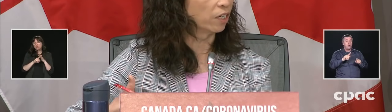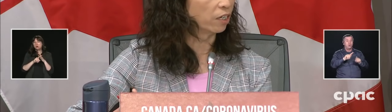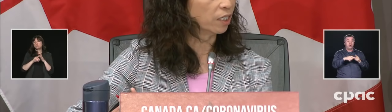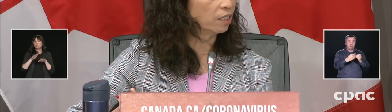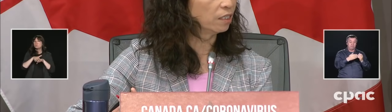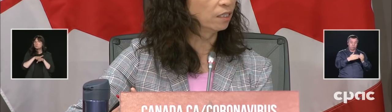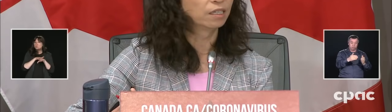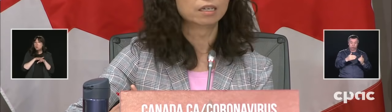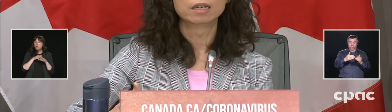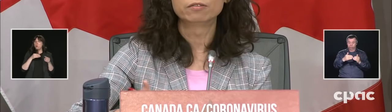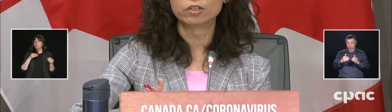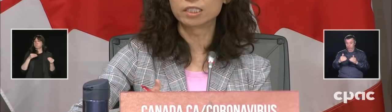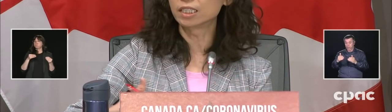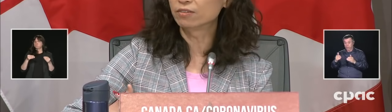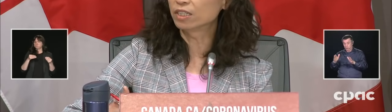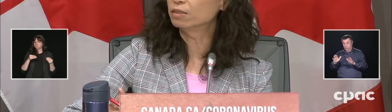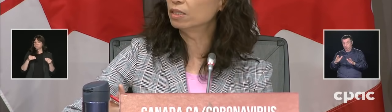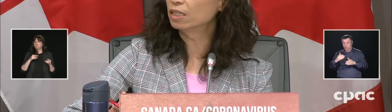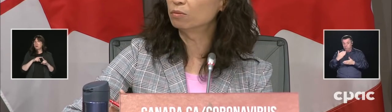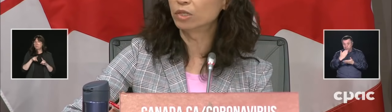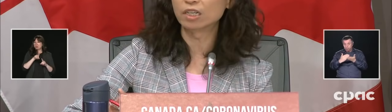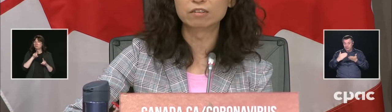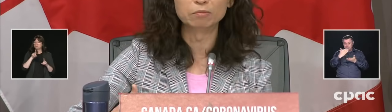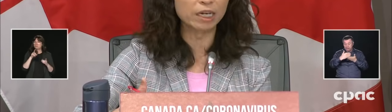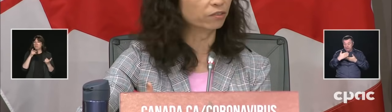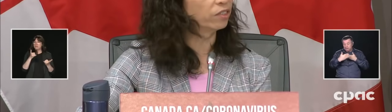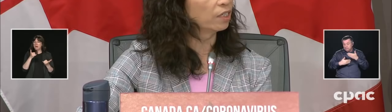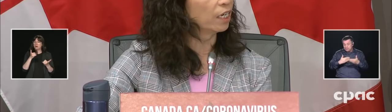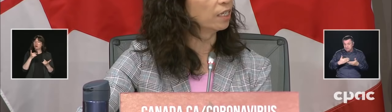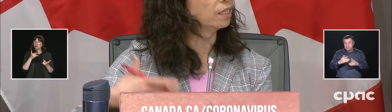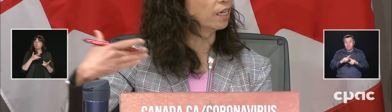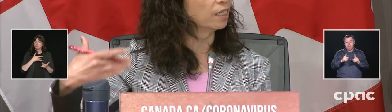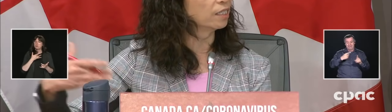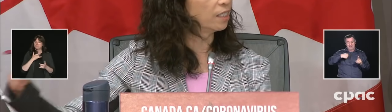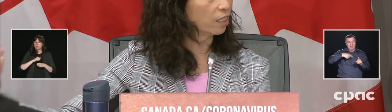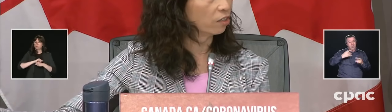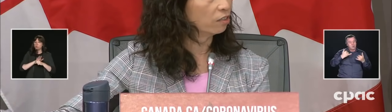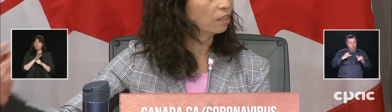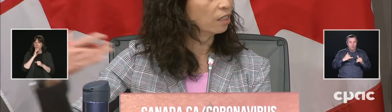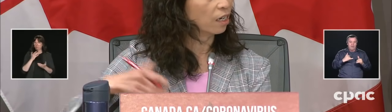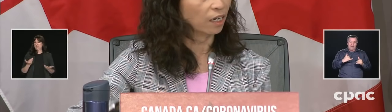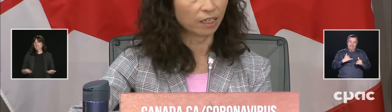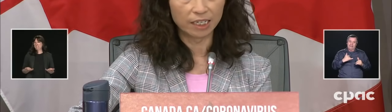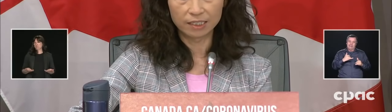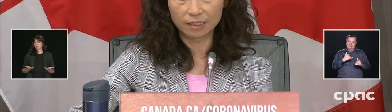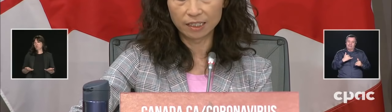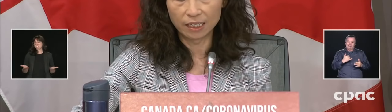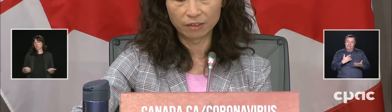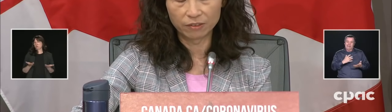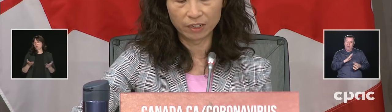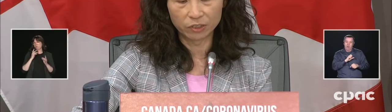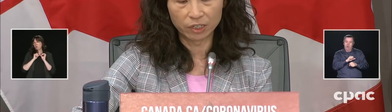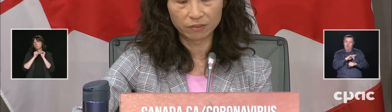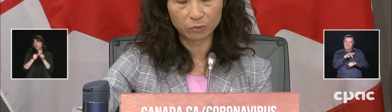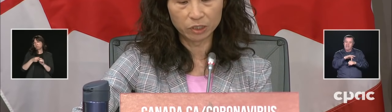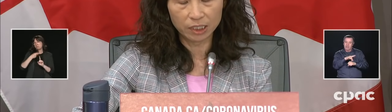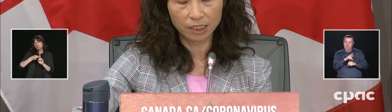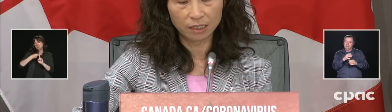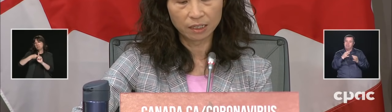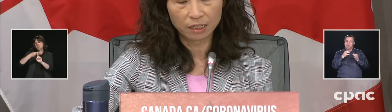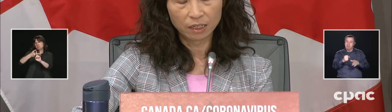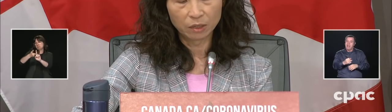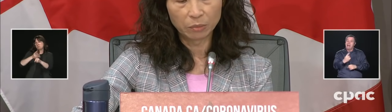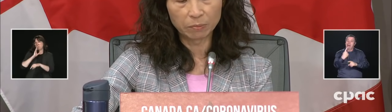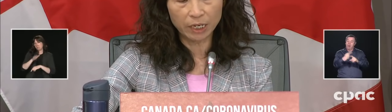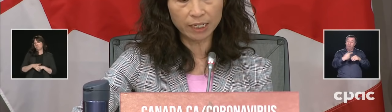with the virus for a significant number of months and until there's enough level of